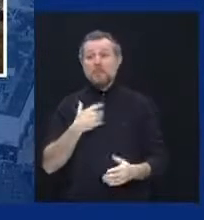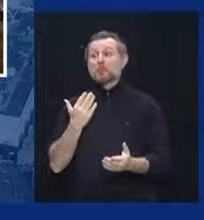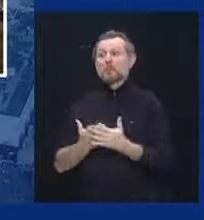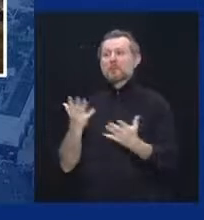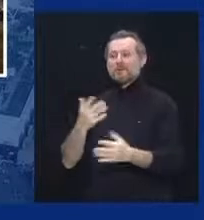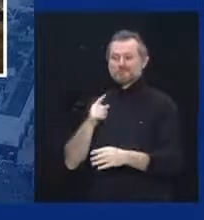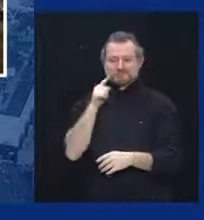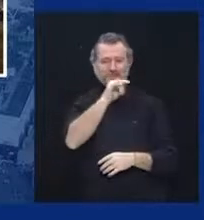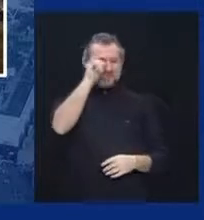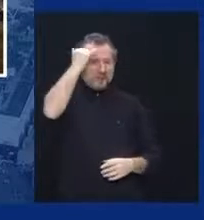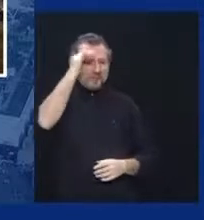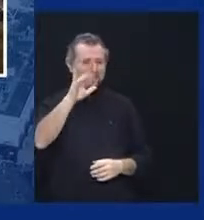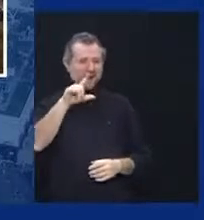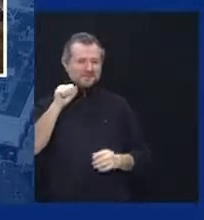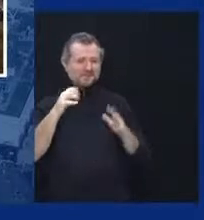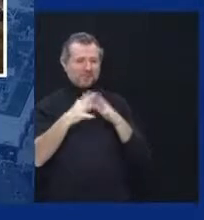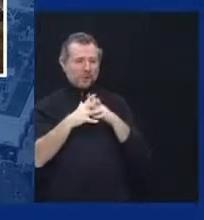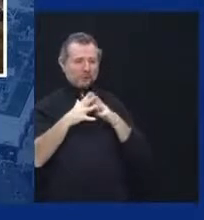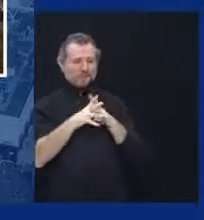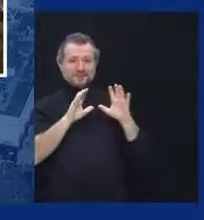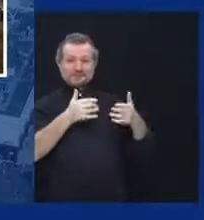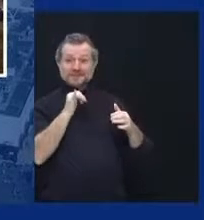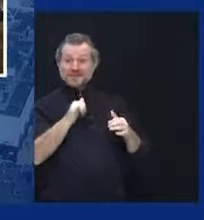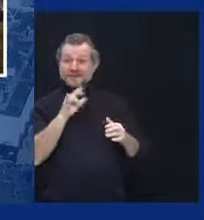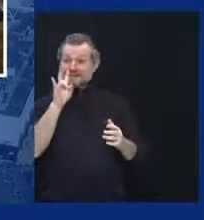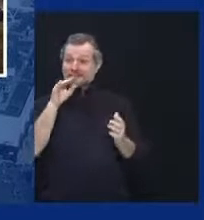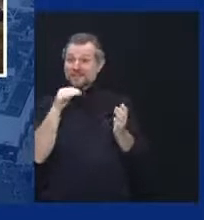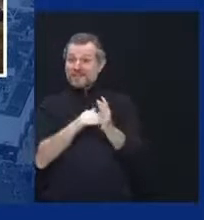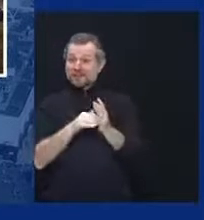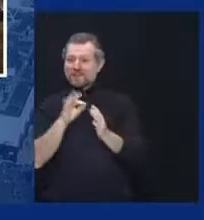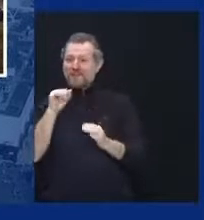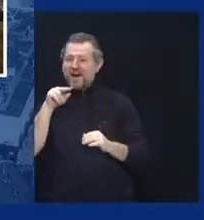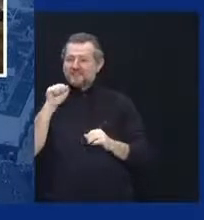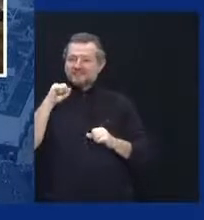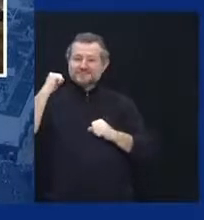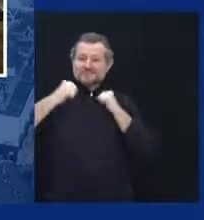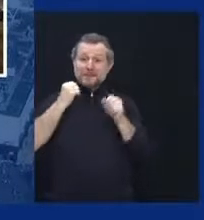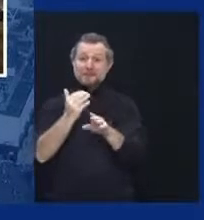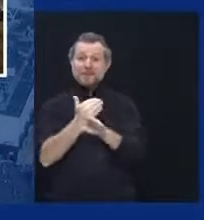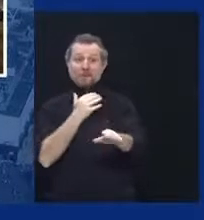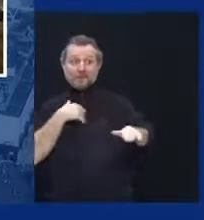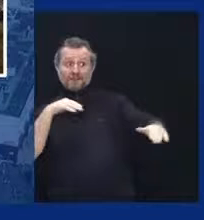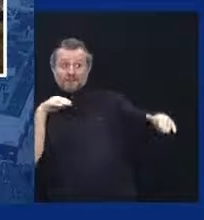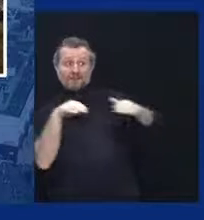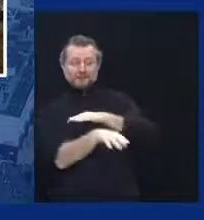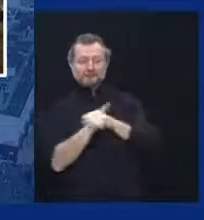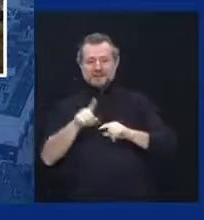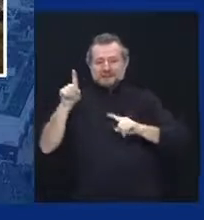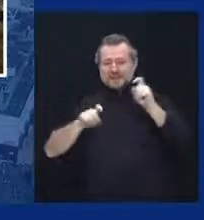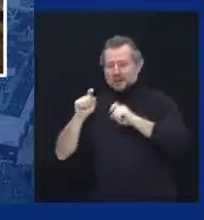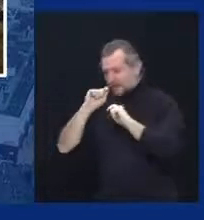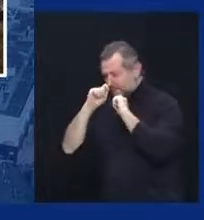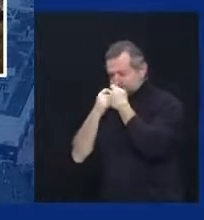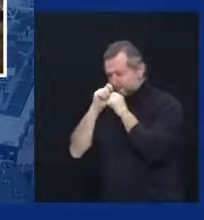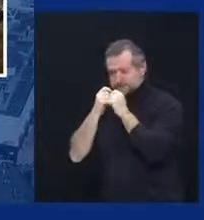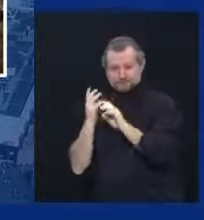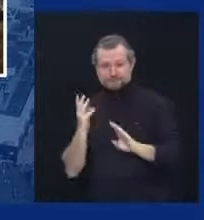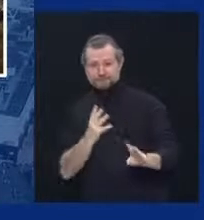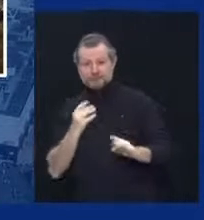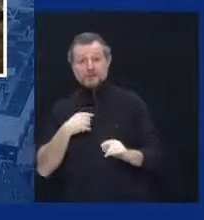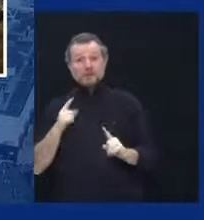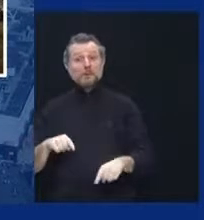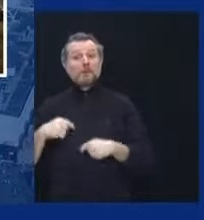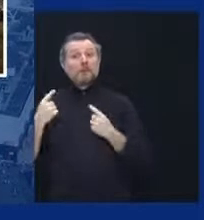at the Buffalo Bills playoff game. 7,000 people tested before they went into the stadium. We've had virtually